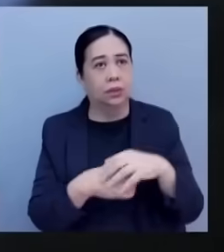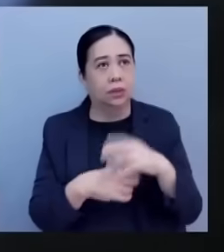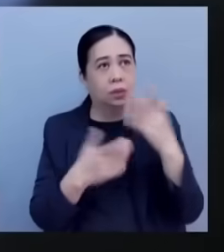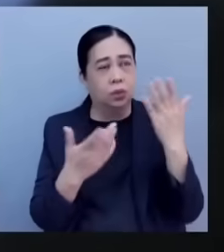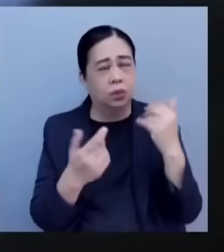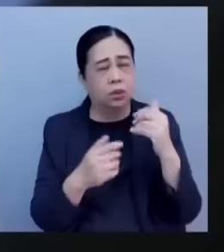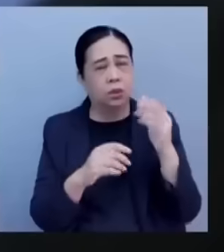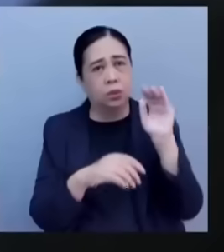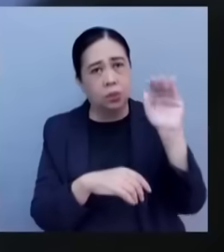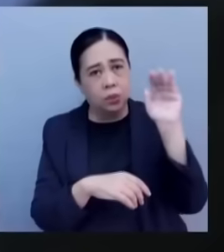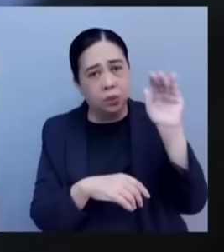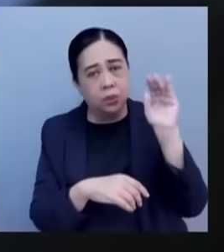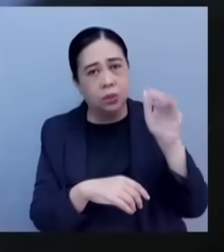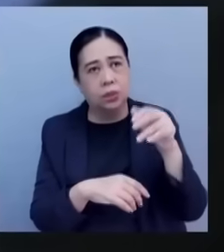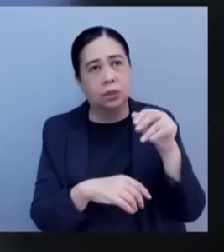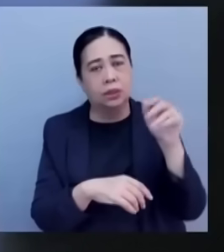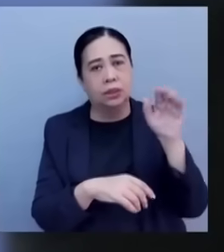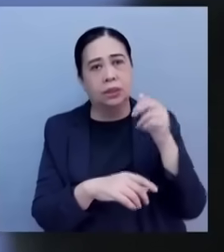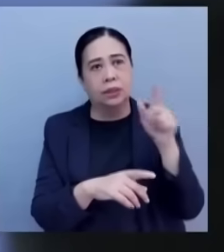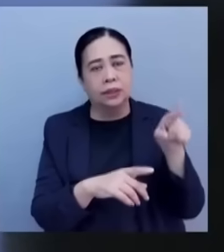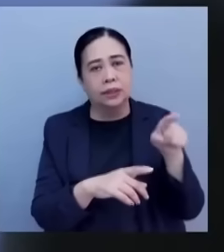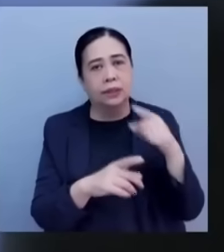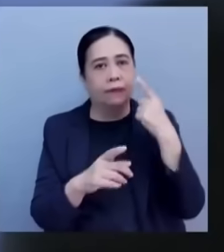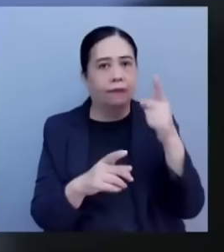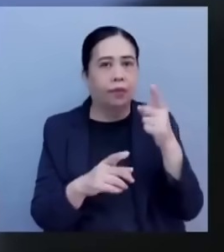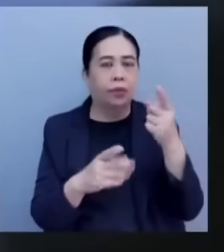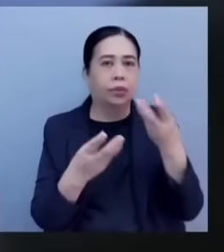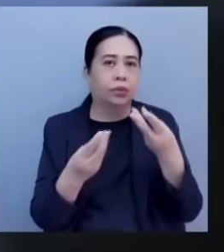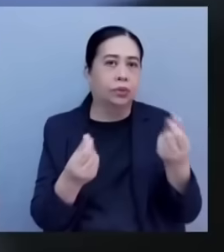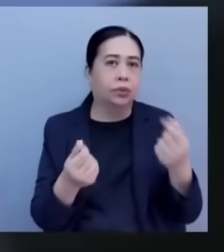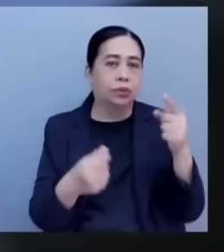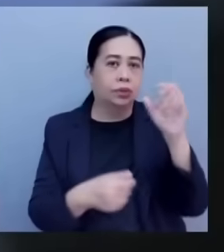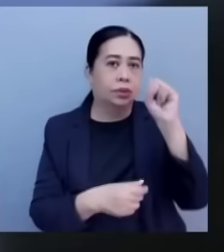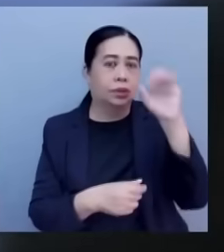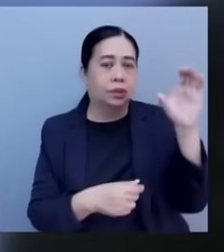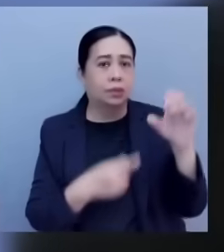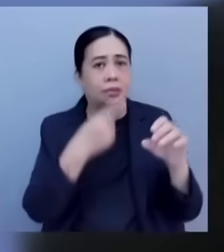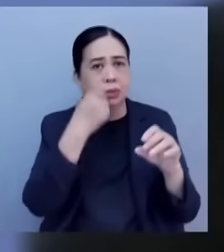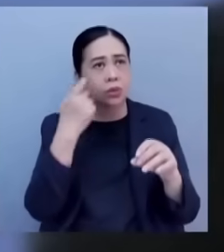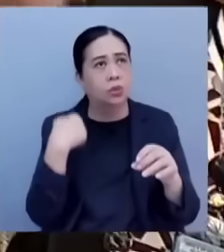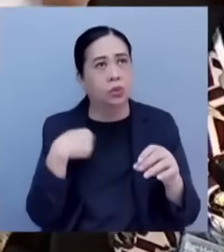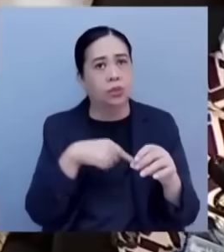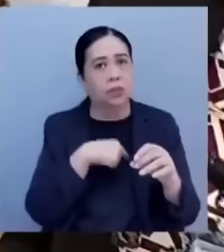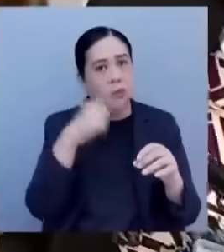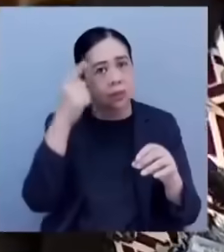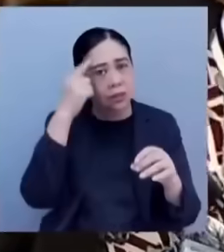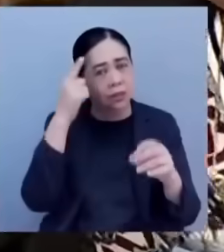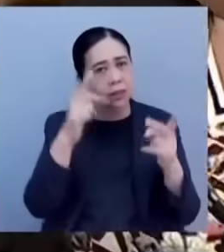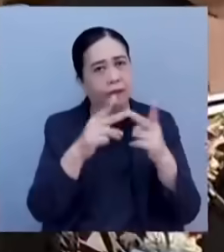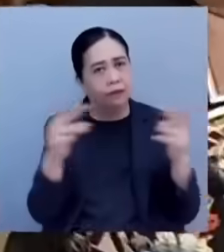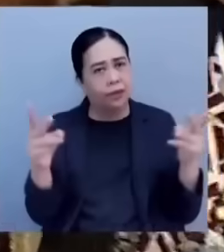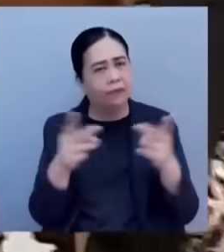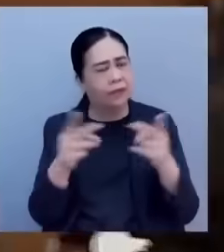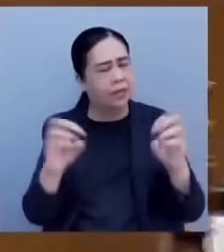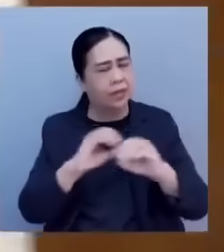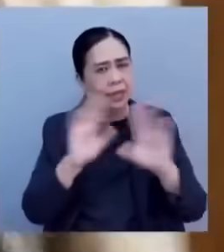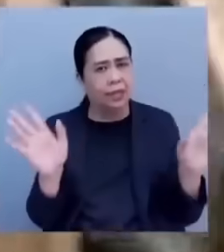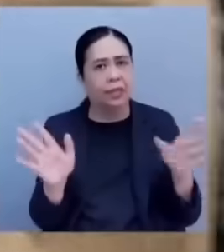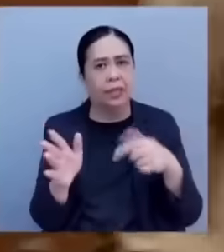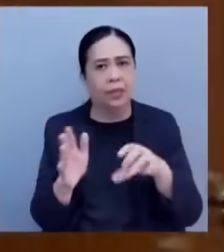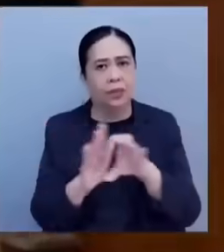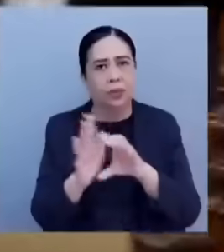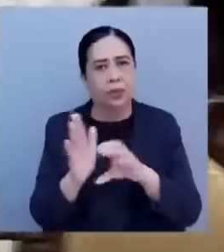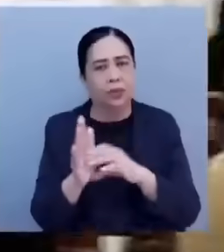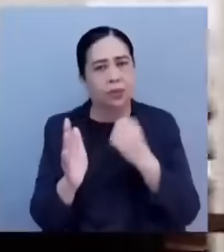throwing this entire issue for the resolution of the Supreme Court, because we think that there are very, very clear constitutional issues here. There are very,